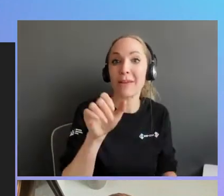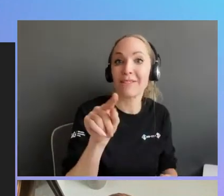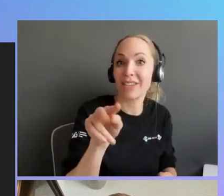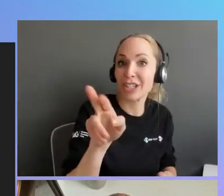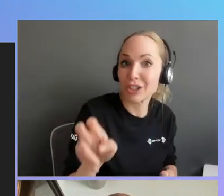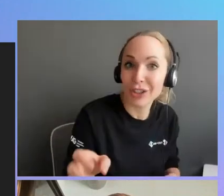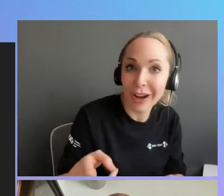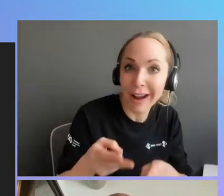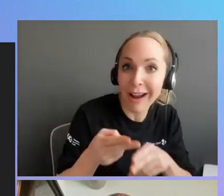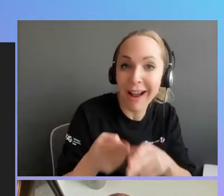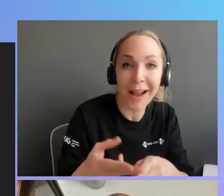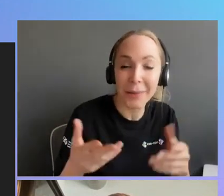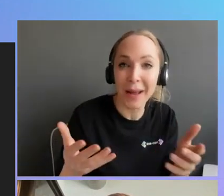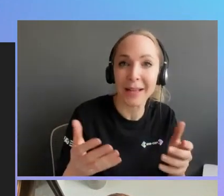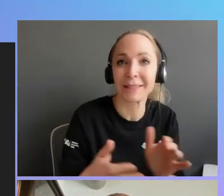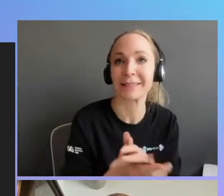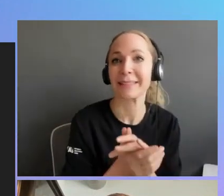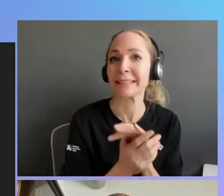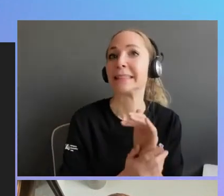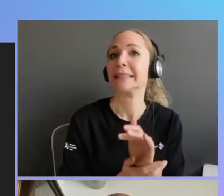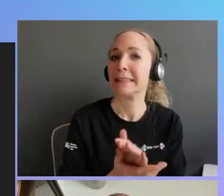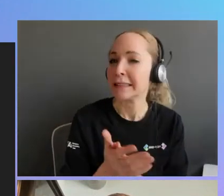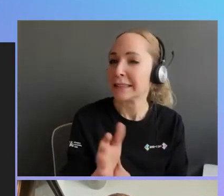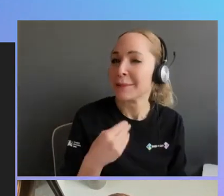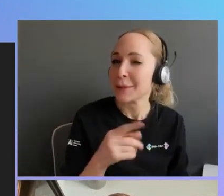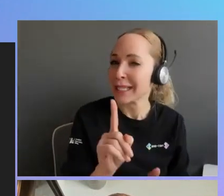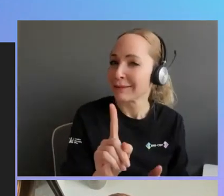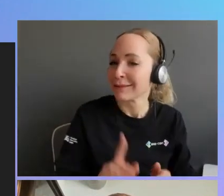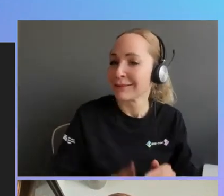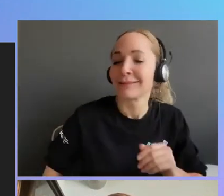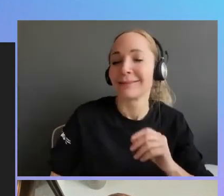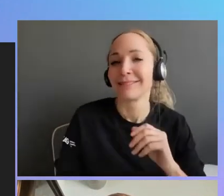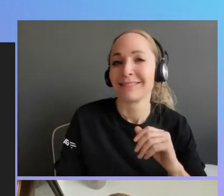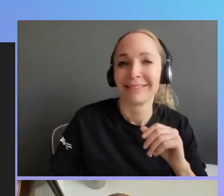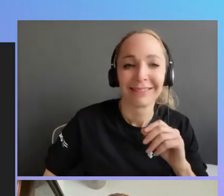called, give me 1 second.